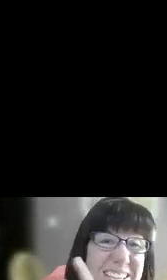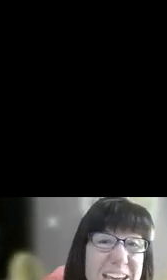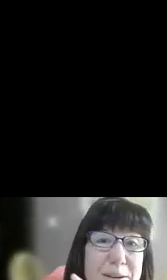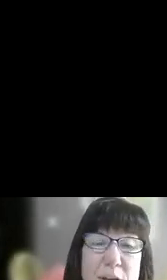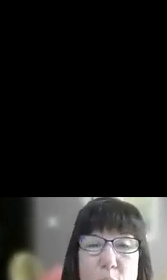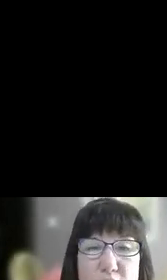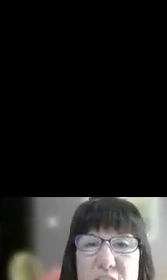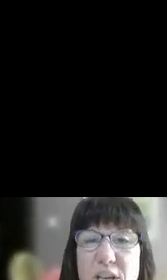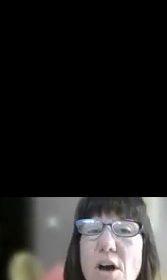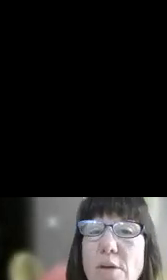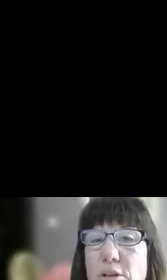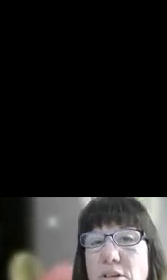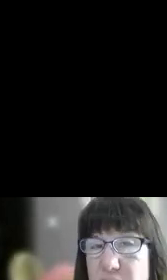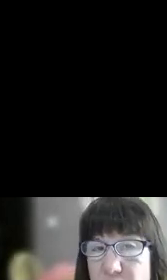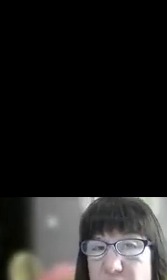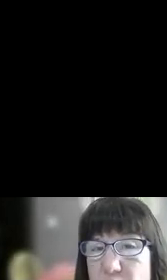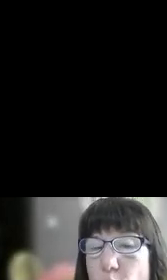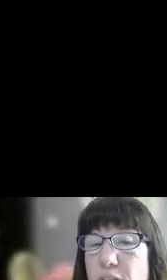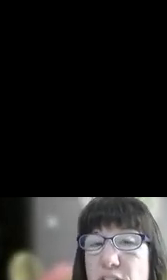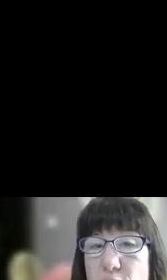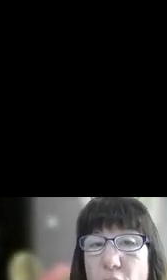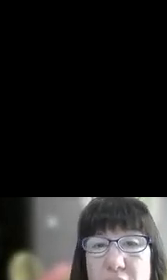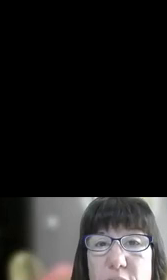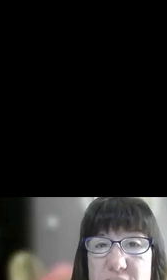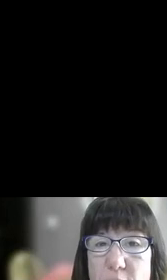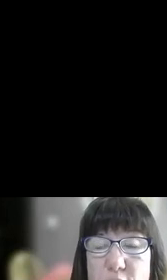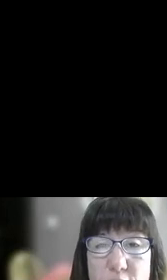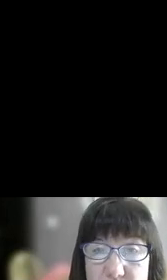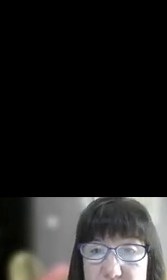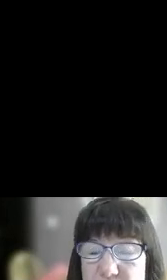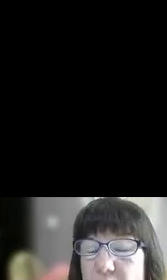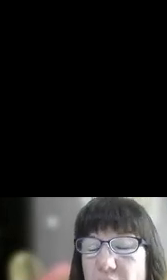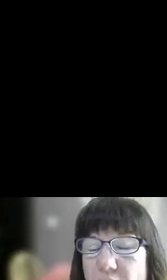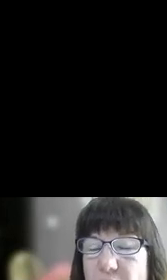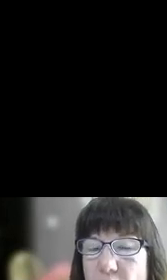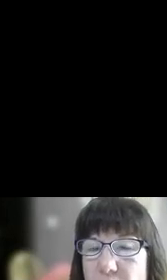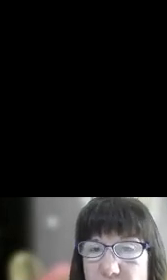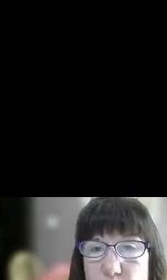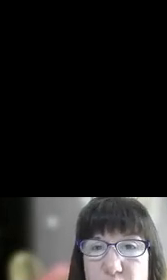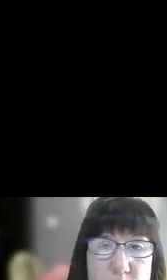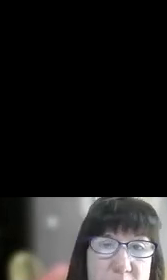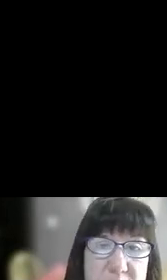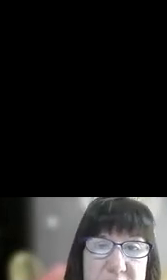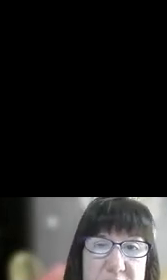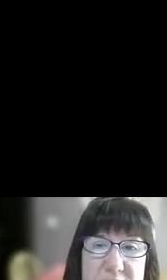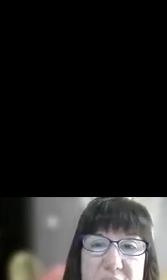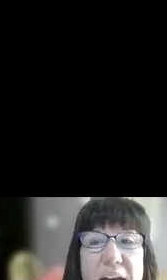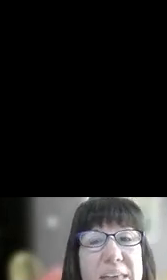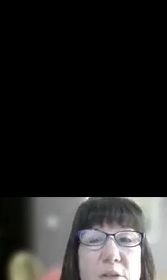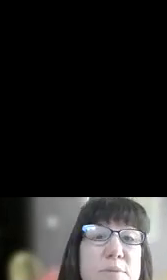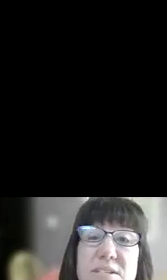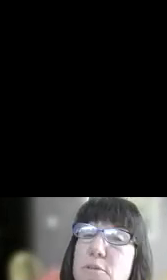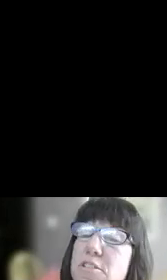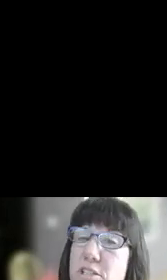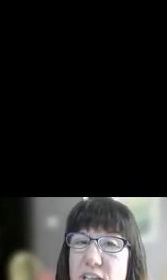just that 10-minute portion on political studies, where they do talk about sample careers that are available for political studies. And